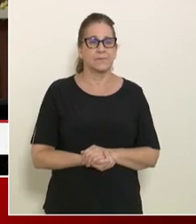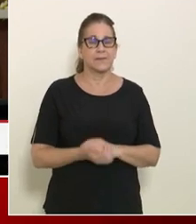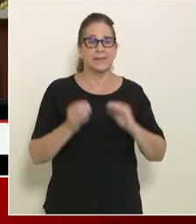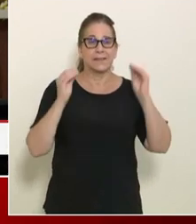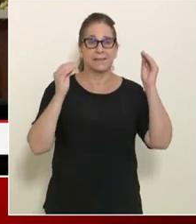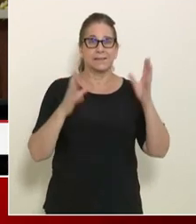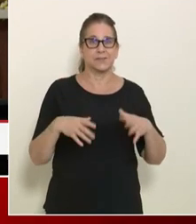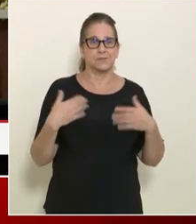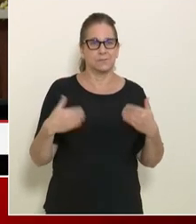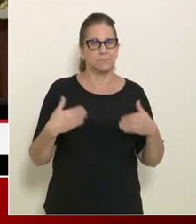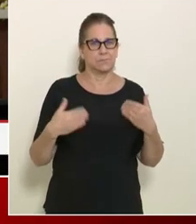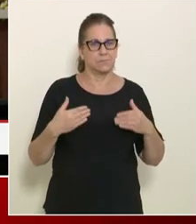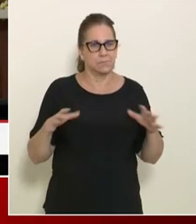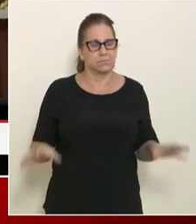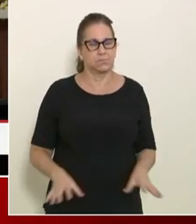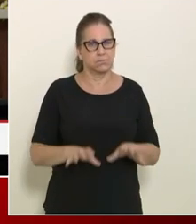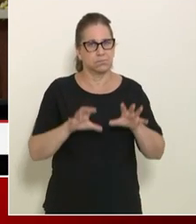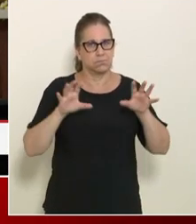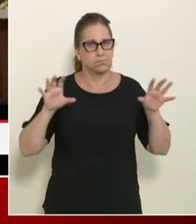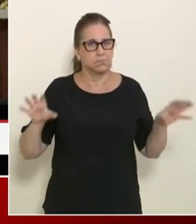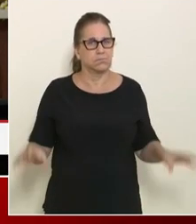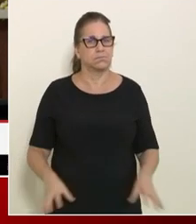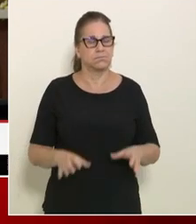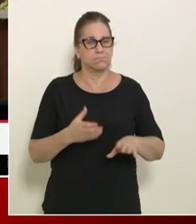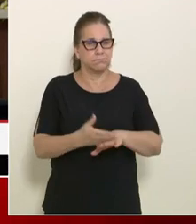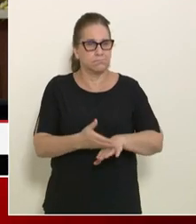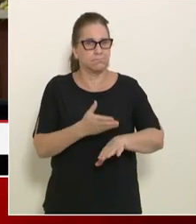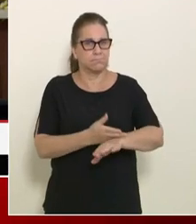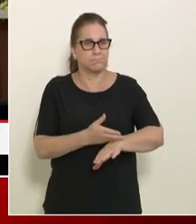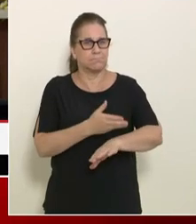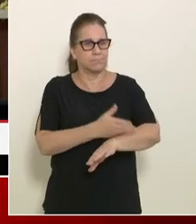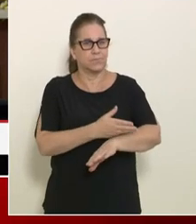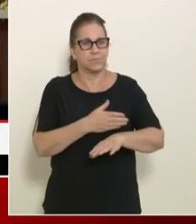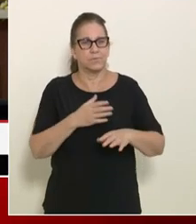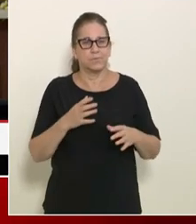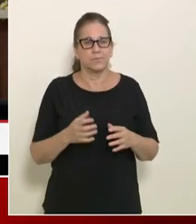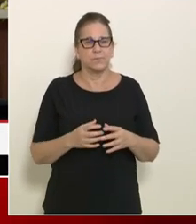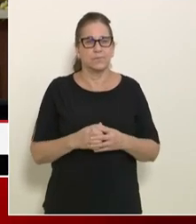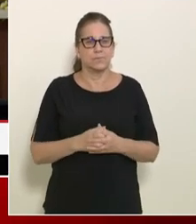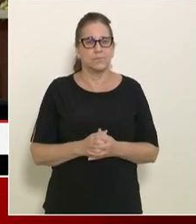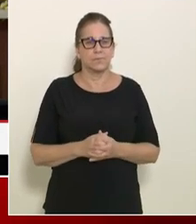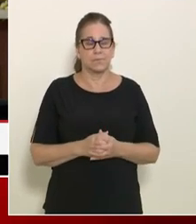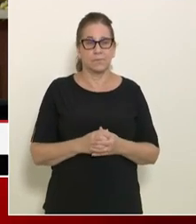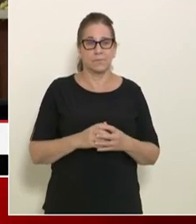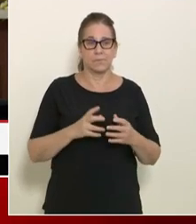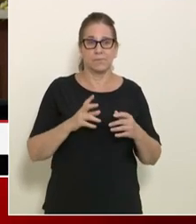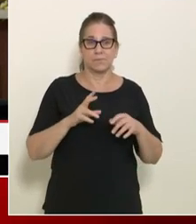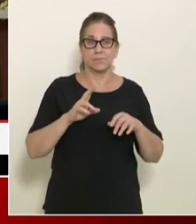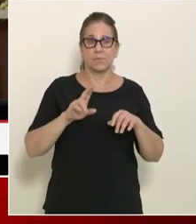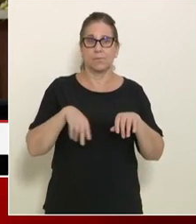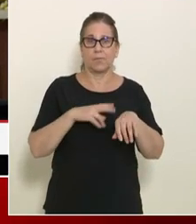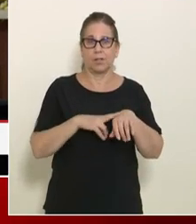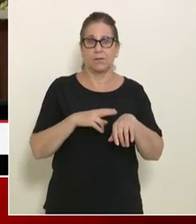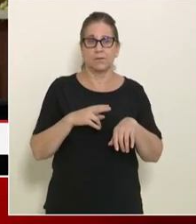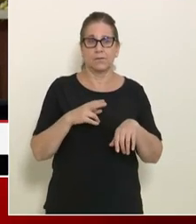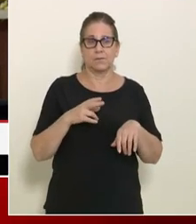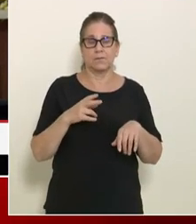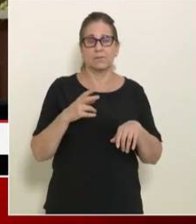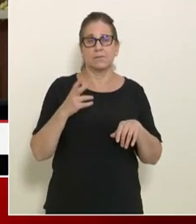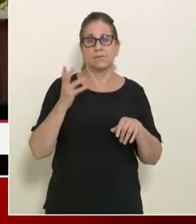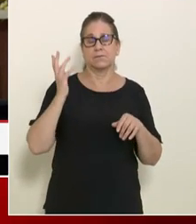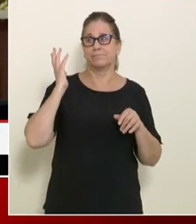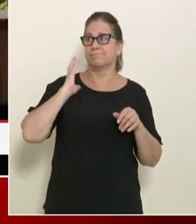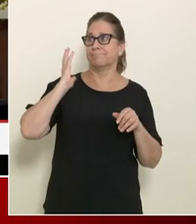are tracking this, and all of our normal systems in terms of truancy, CFSA referrals, and all of those things